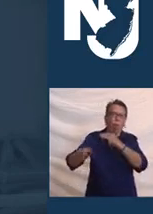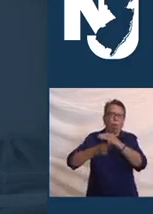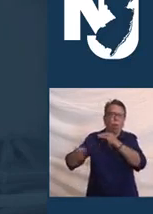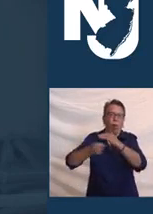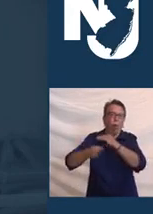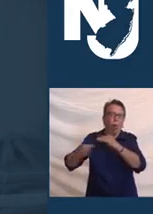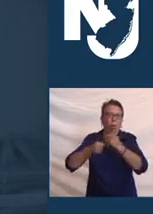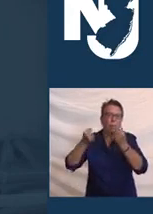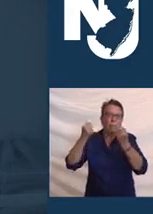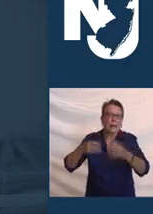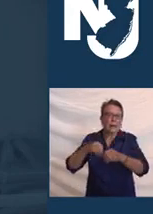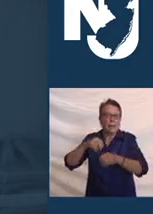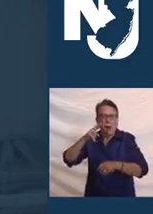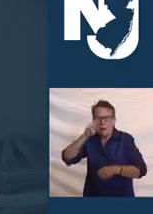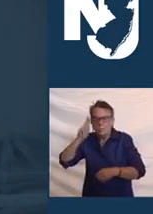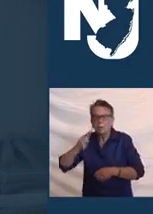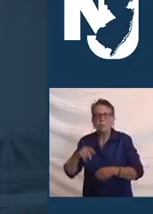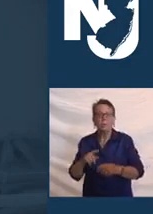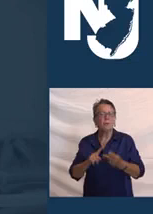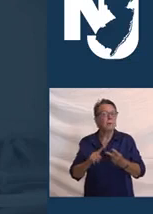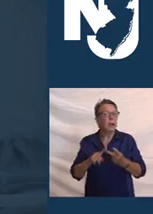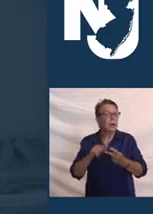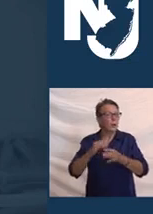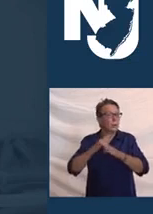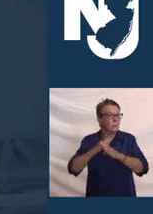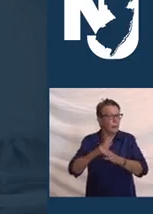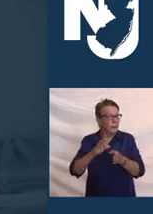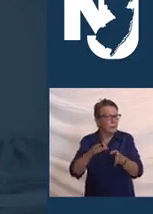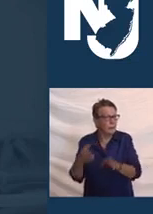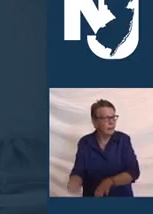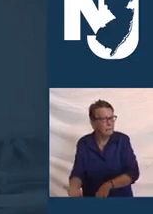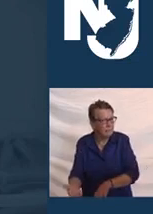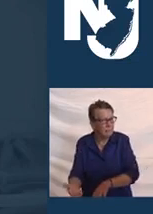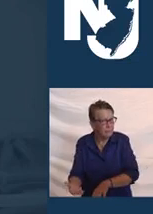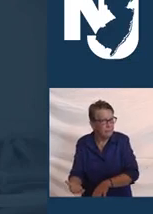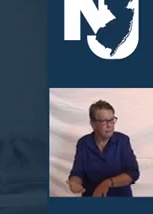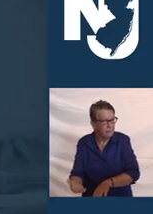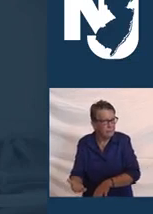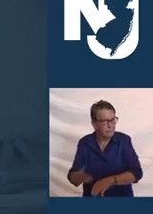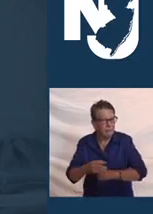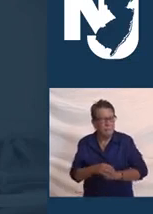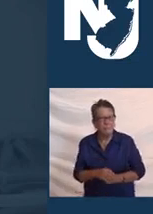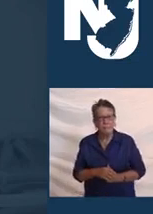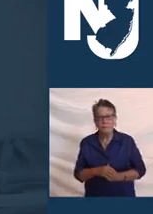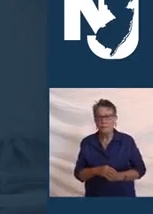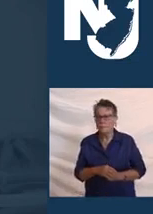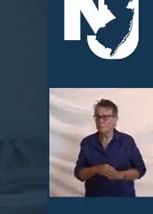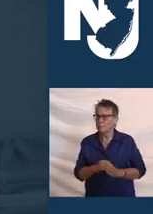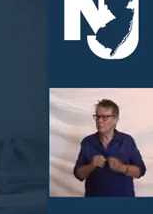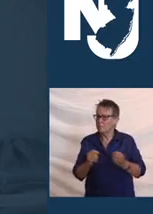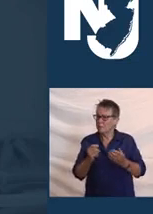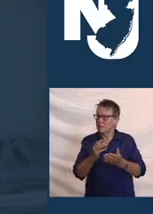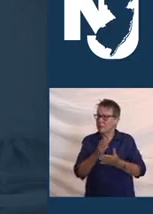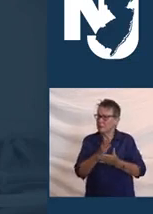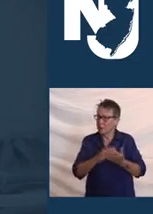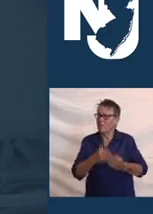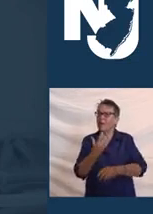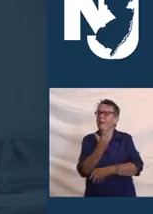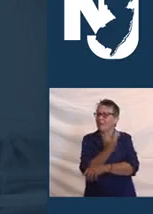457 fully vaccinated people, again out of nearly 5.4 million, were hospitalized due to COVID. That